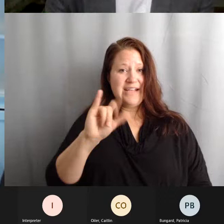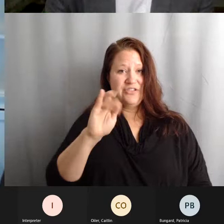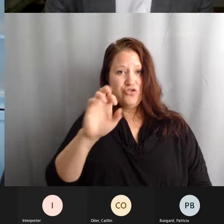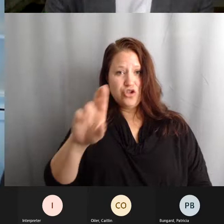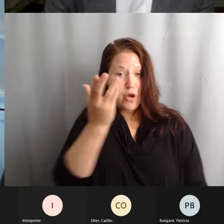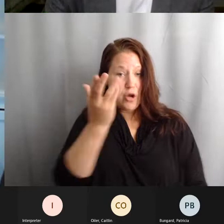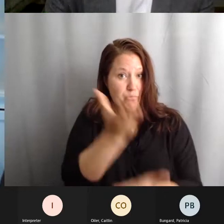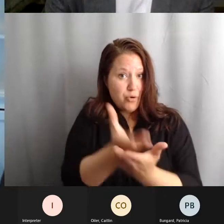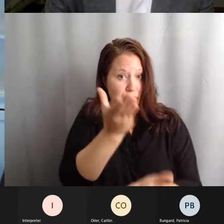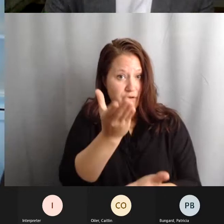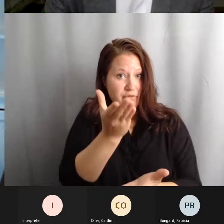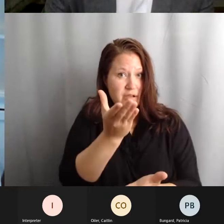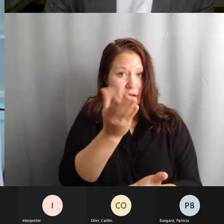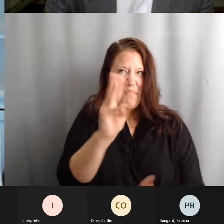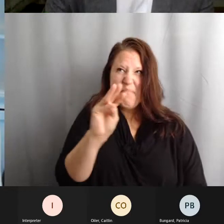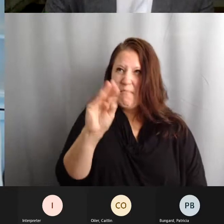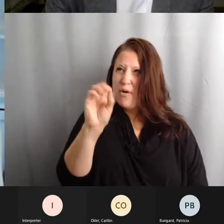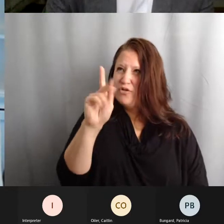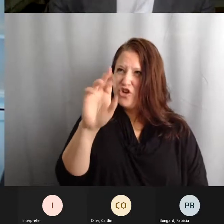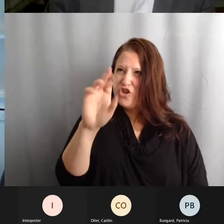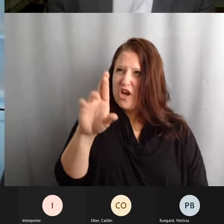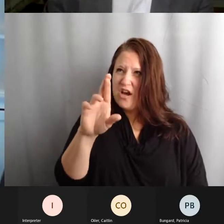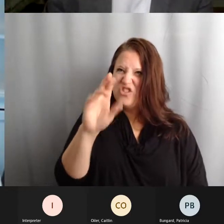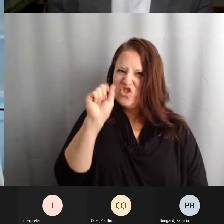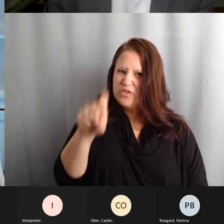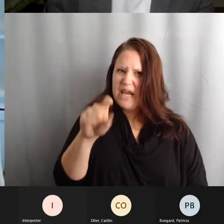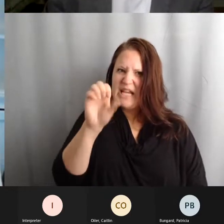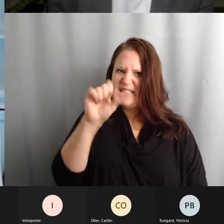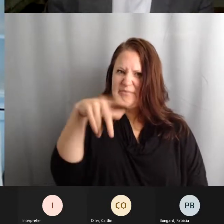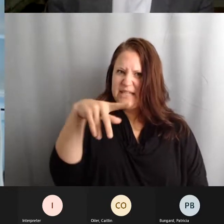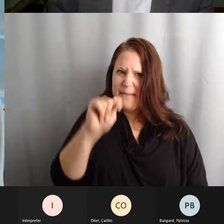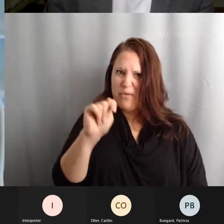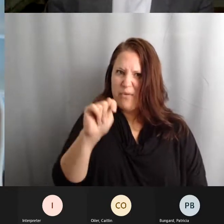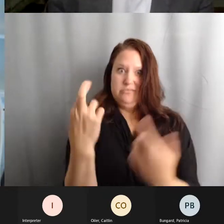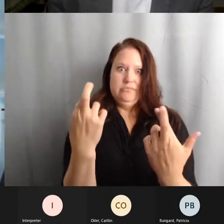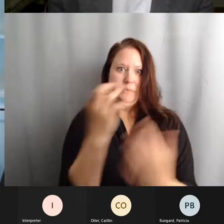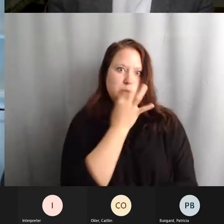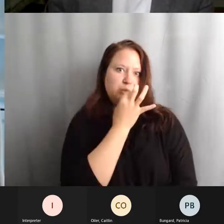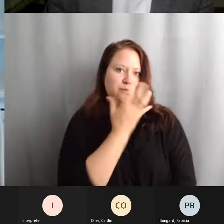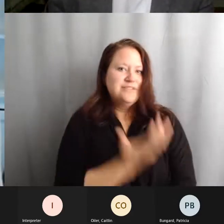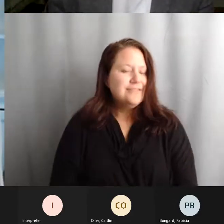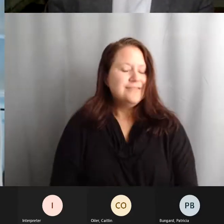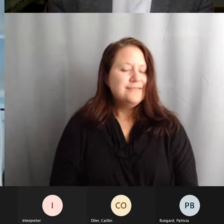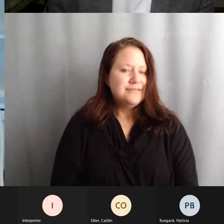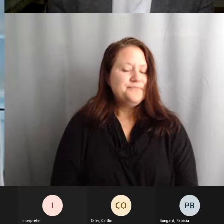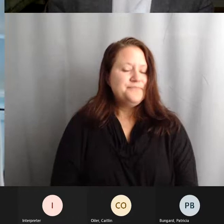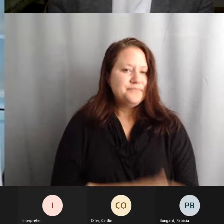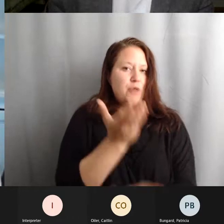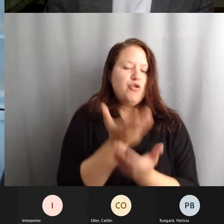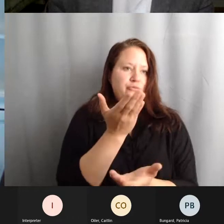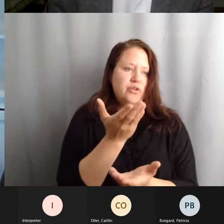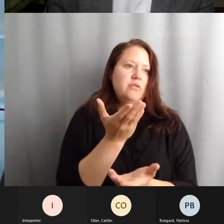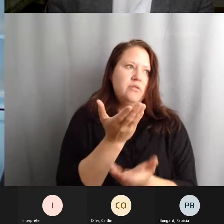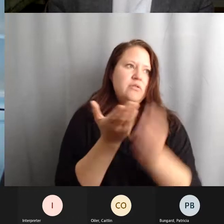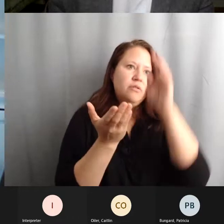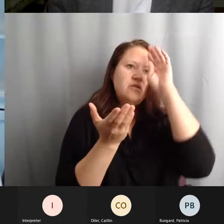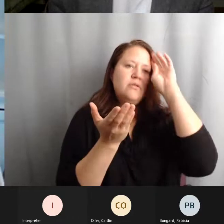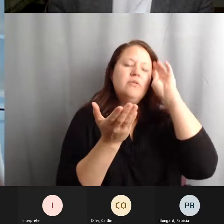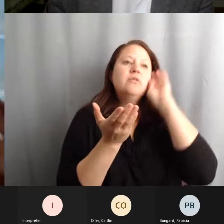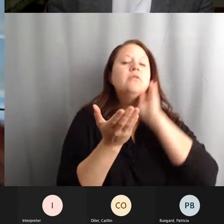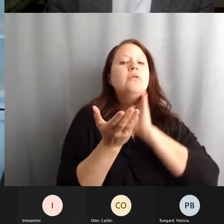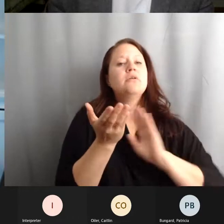early September. Moderna should be right after that. So we're sort of hoping that we'll be approved and we'll be in a different